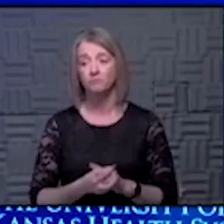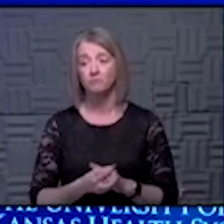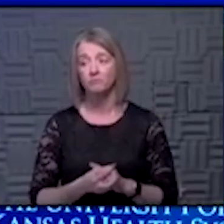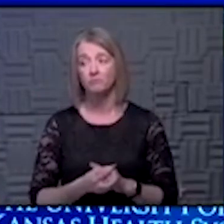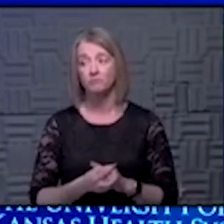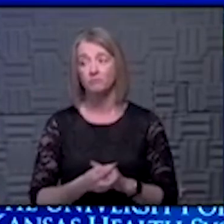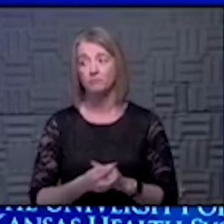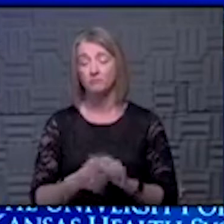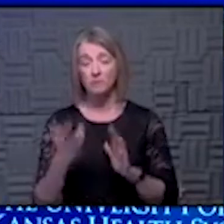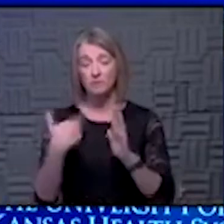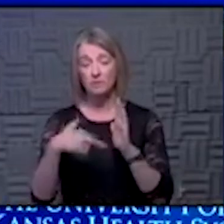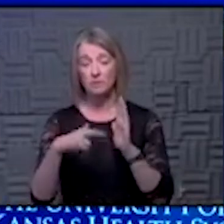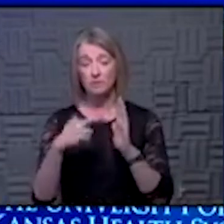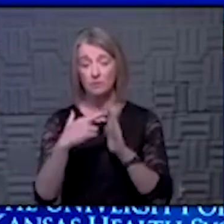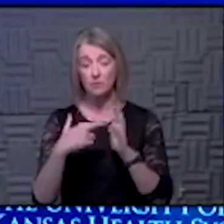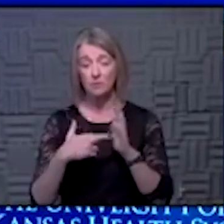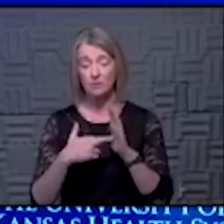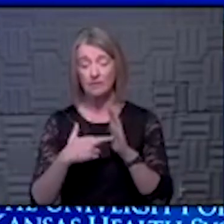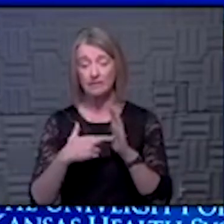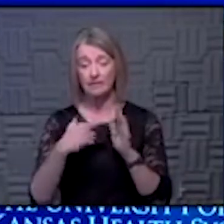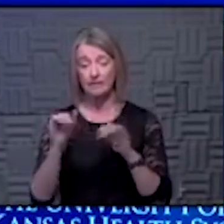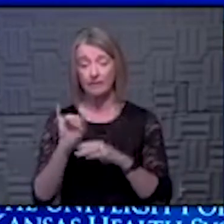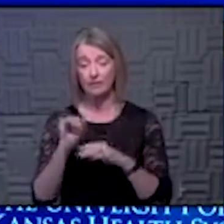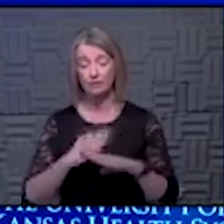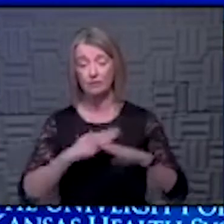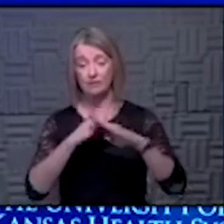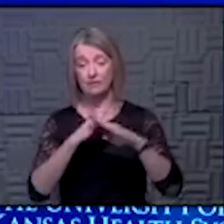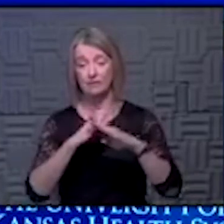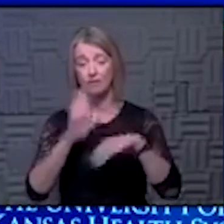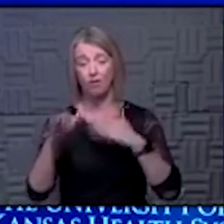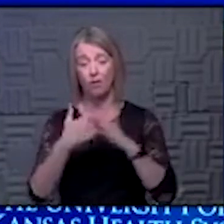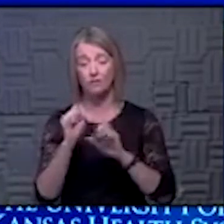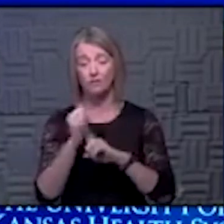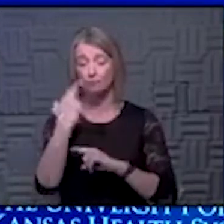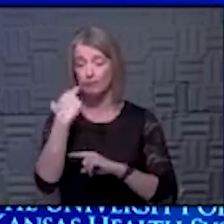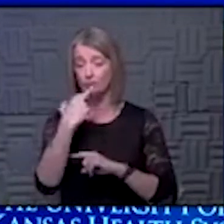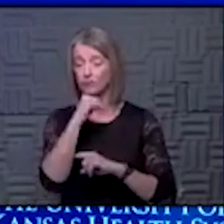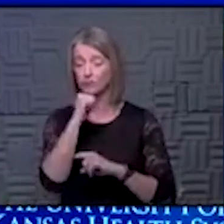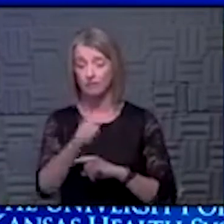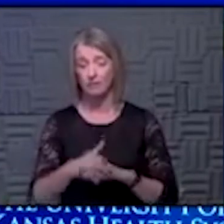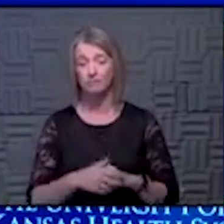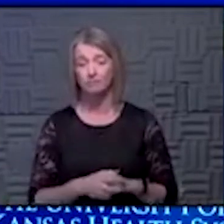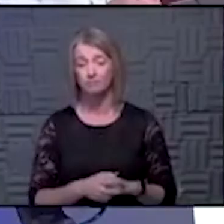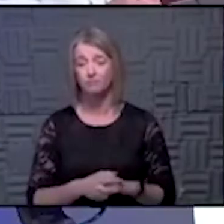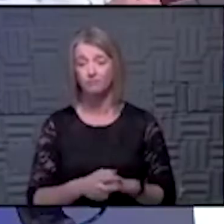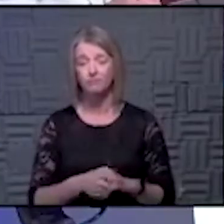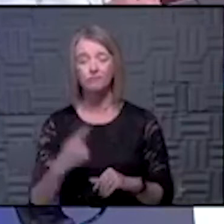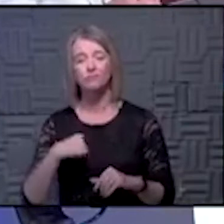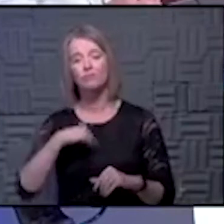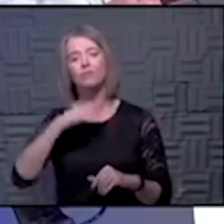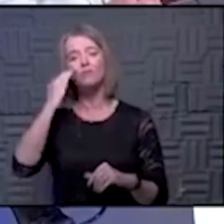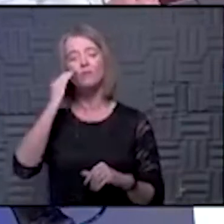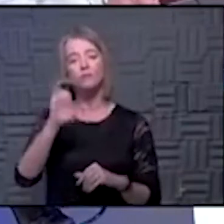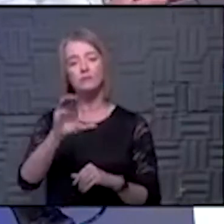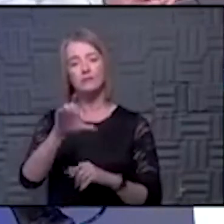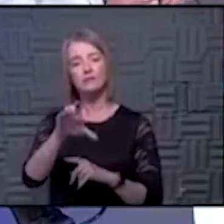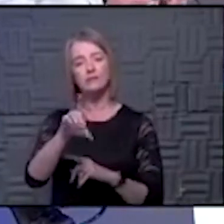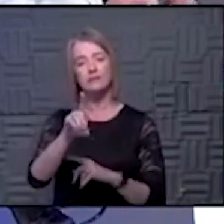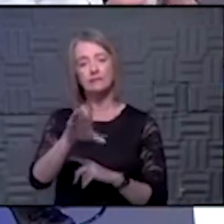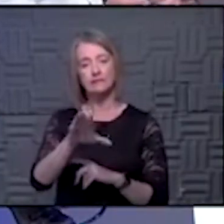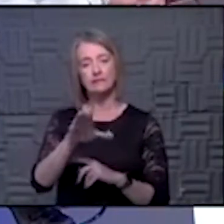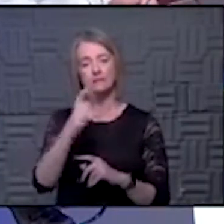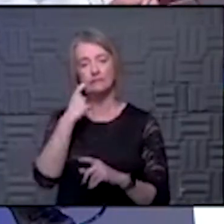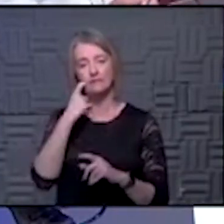The rules of infection prevention, those pillars apply in every circumstance, restaurants or not. So yeah, and we know that the CDC has recently